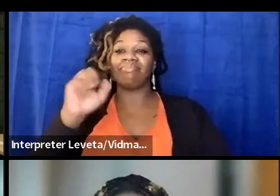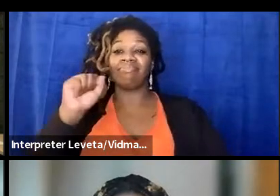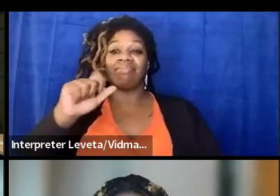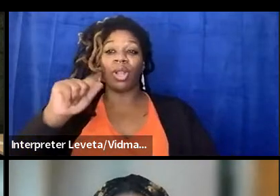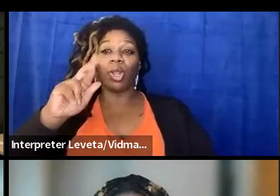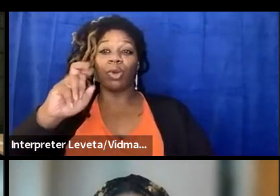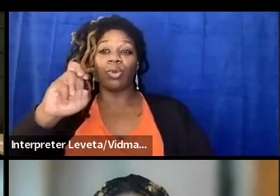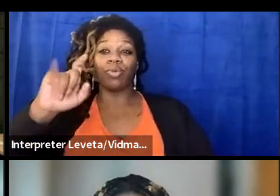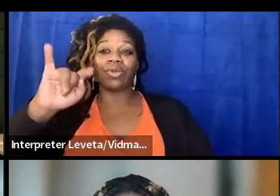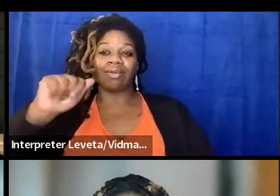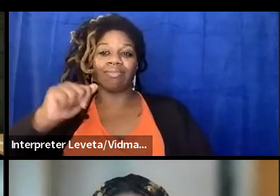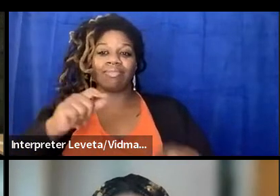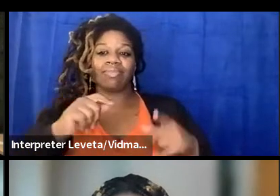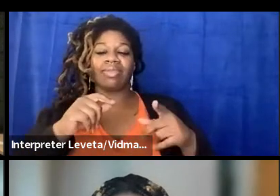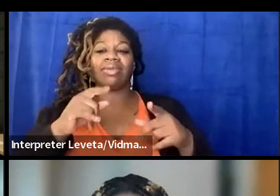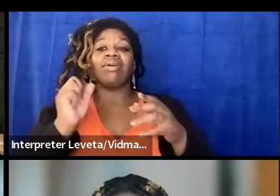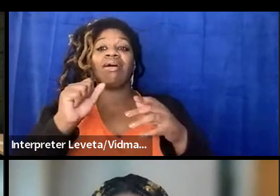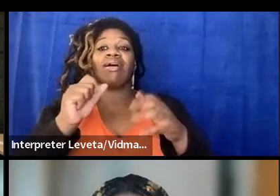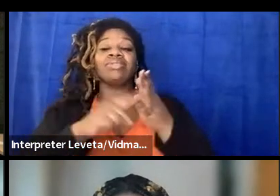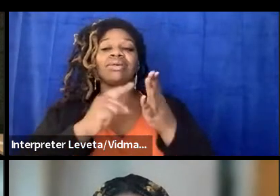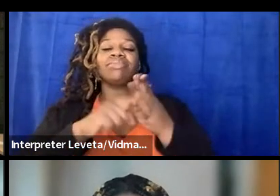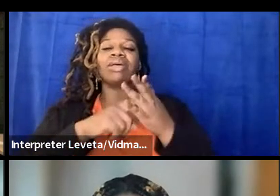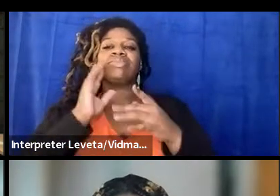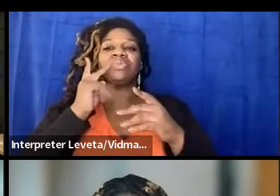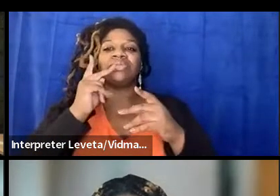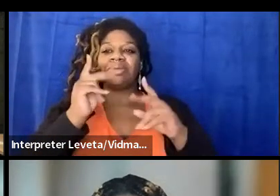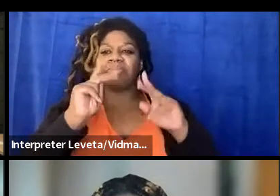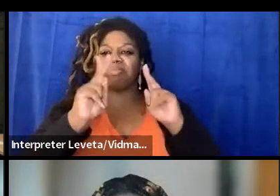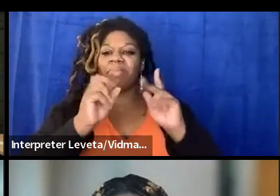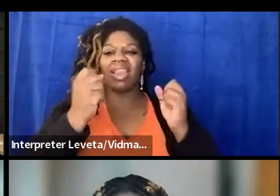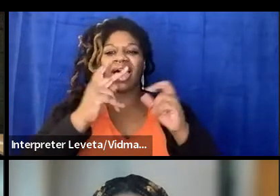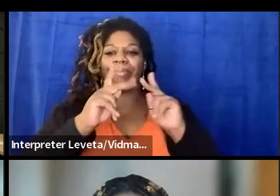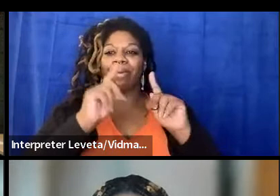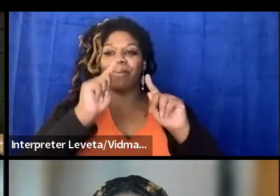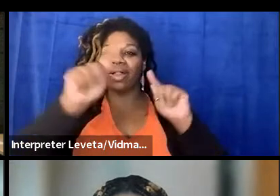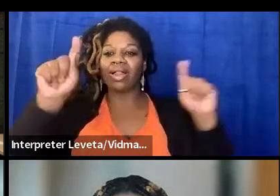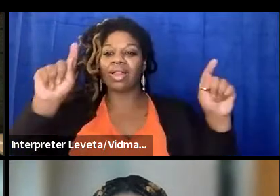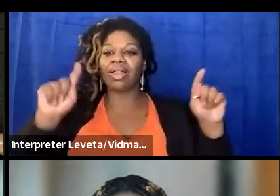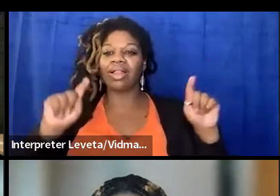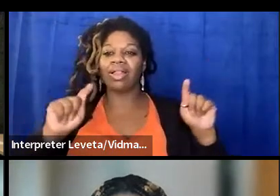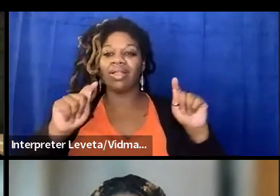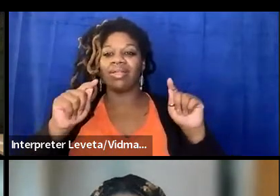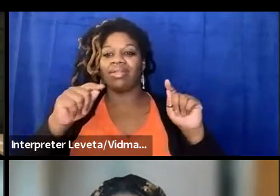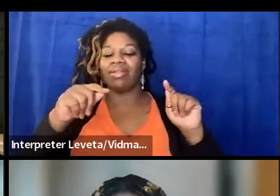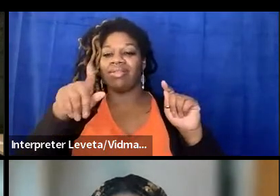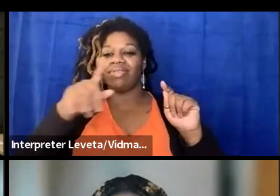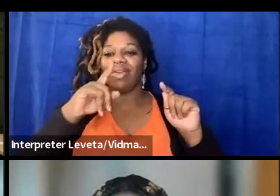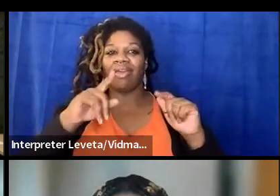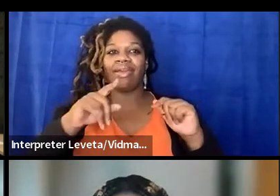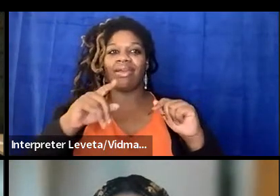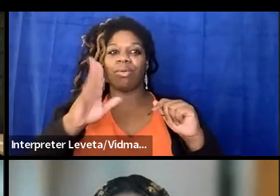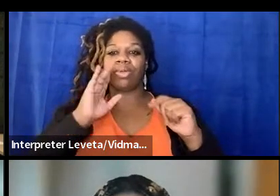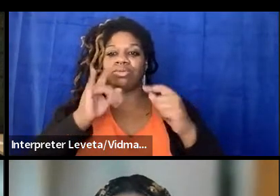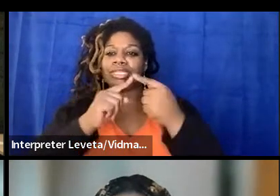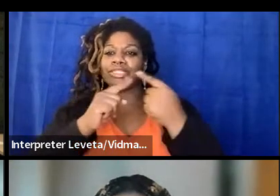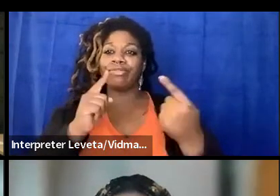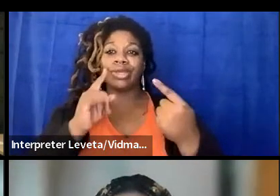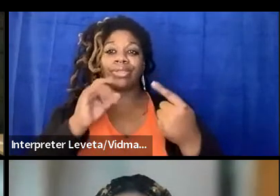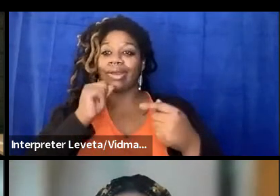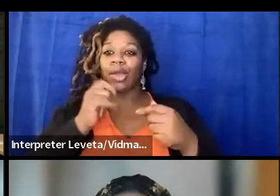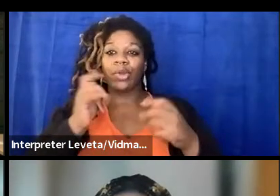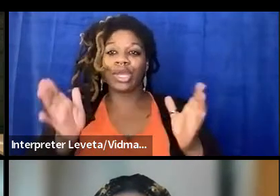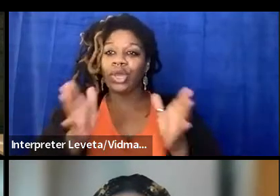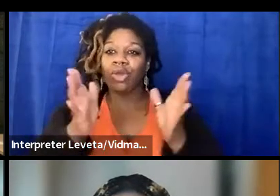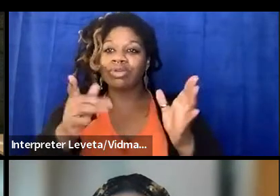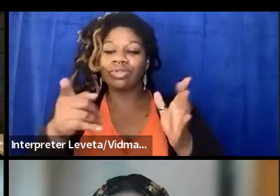there are going to be a lot of people that are out there that are dissenters, they're going to disagree. They're not going to encourage you, but you